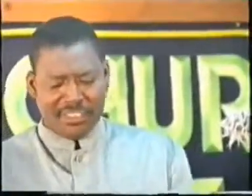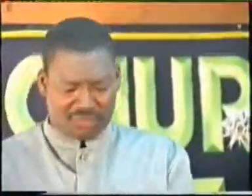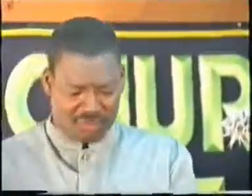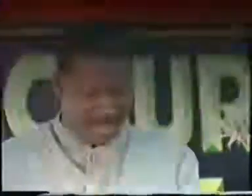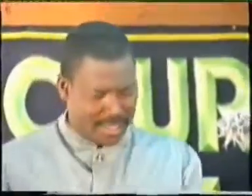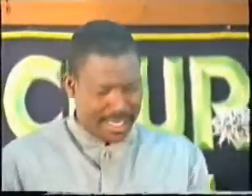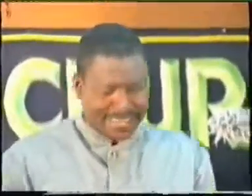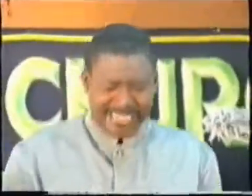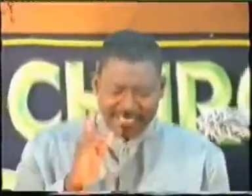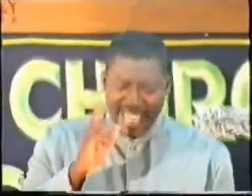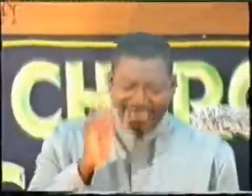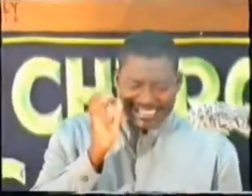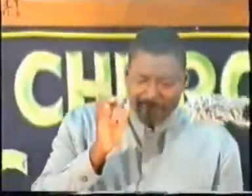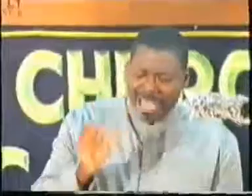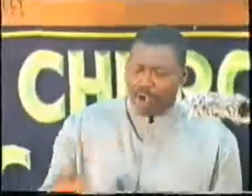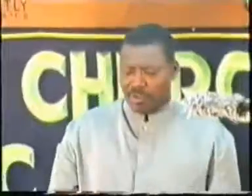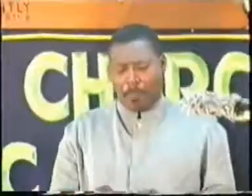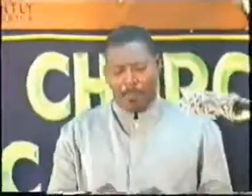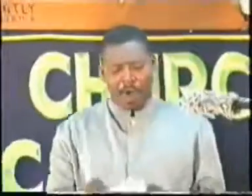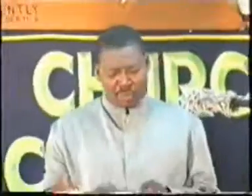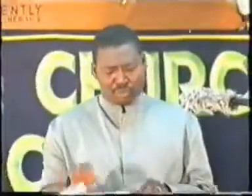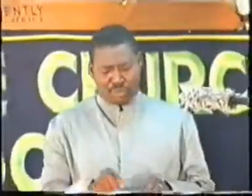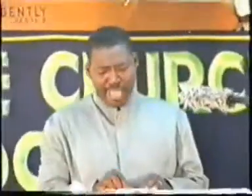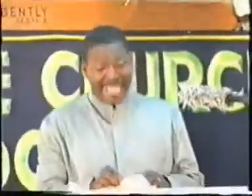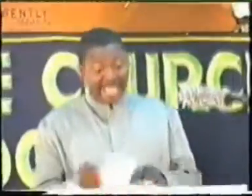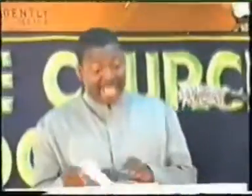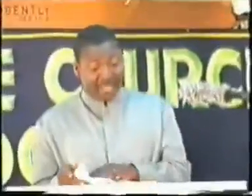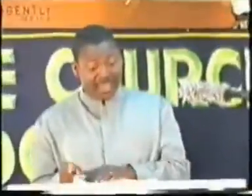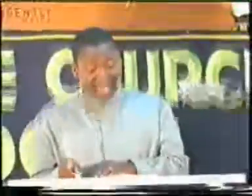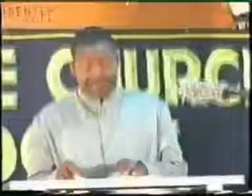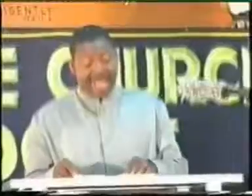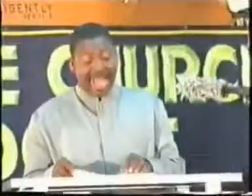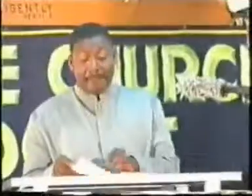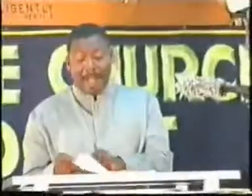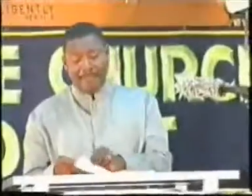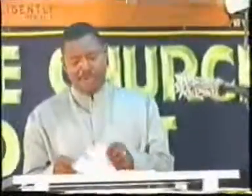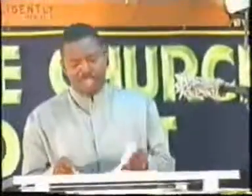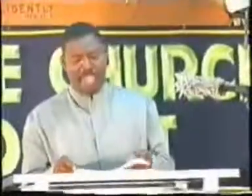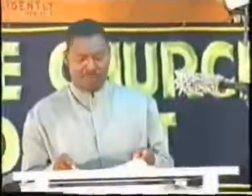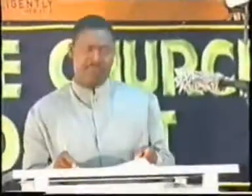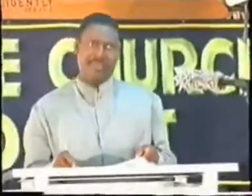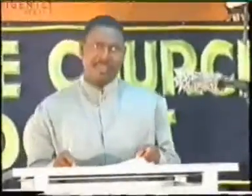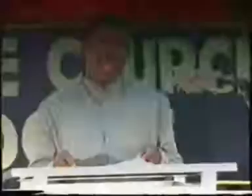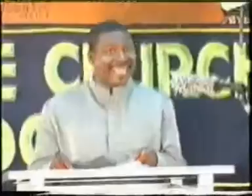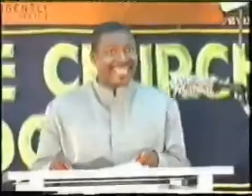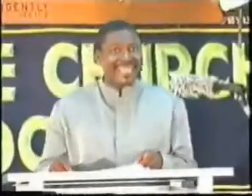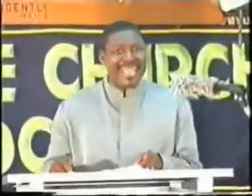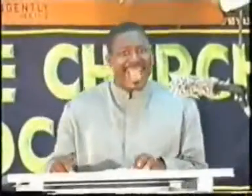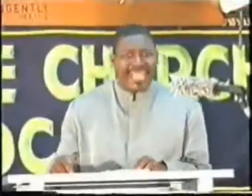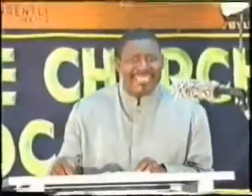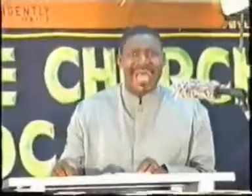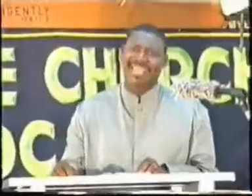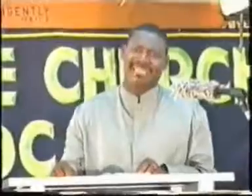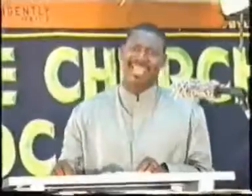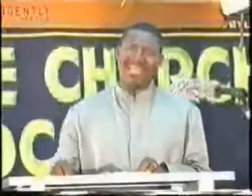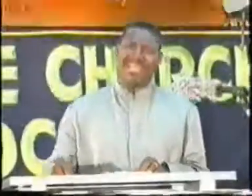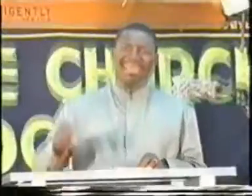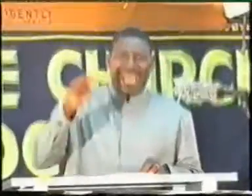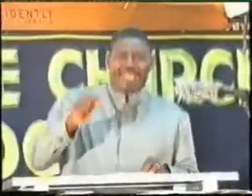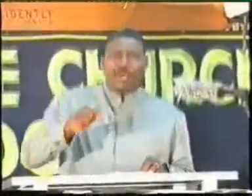23. Galatians, chapter 3, verse 23. Not here and send me a small poor as so a kaye a far a pummy me